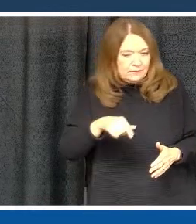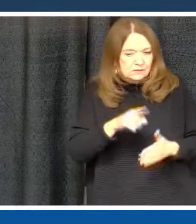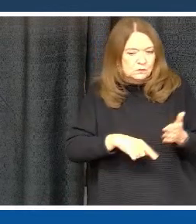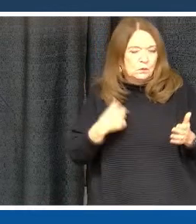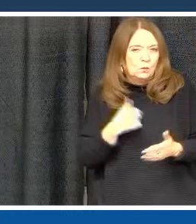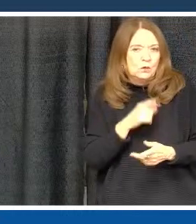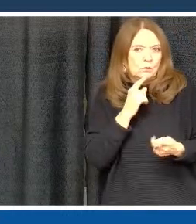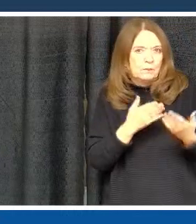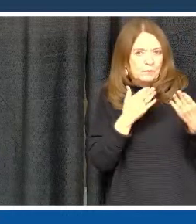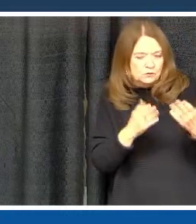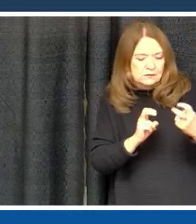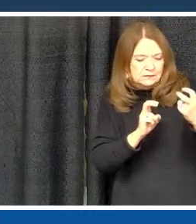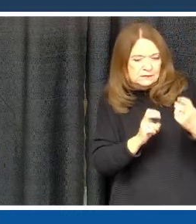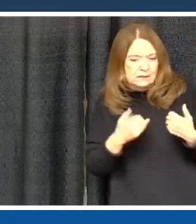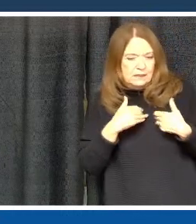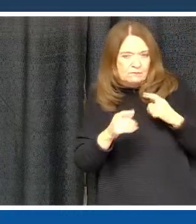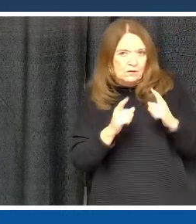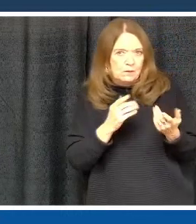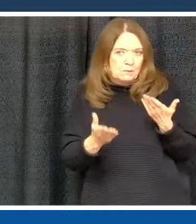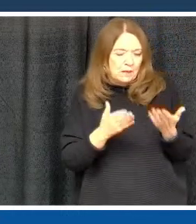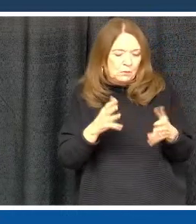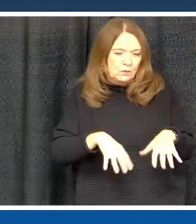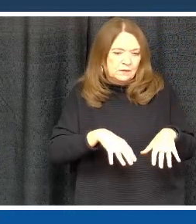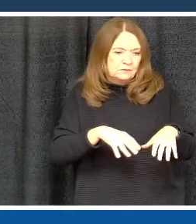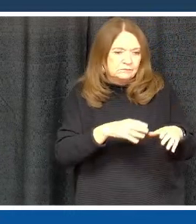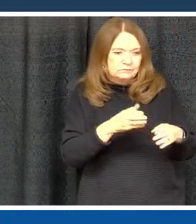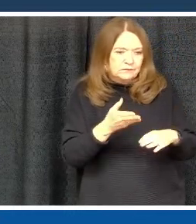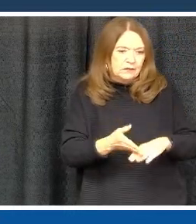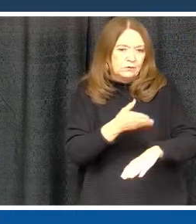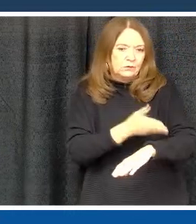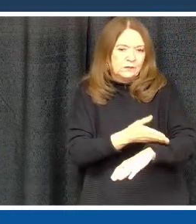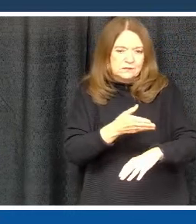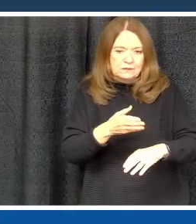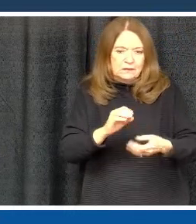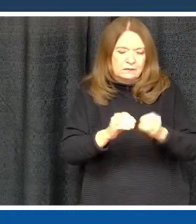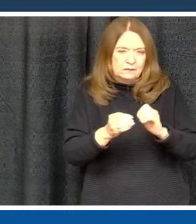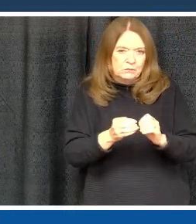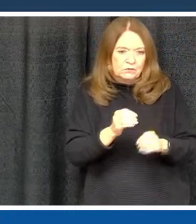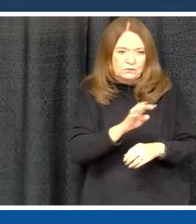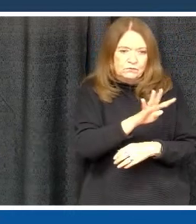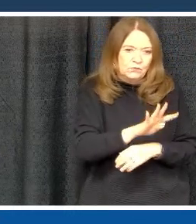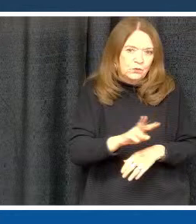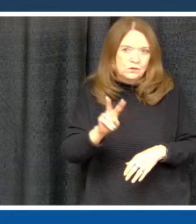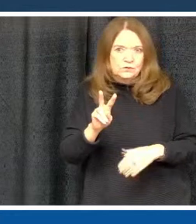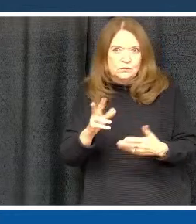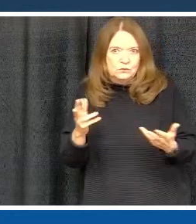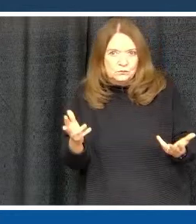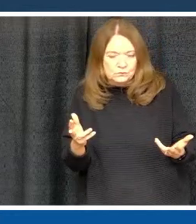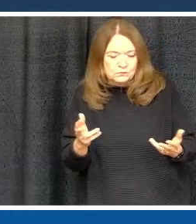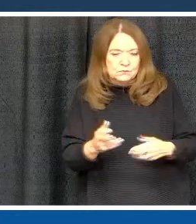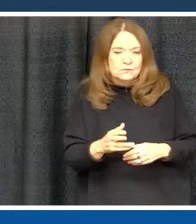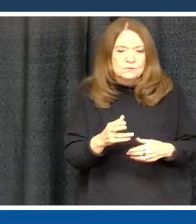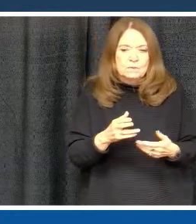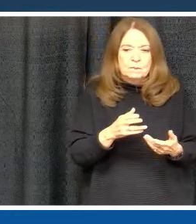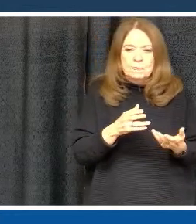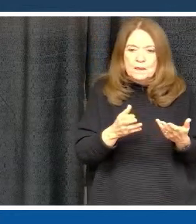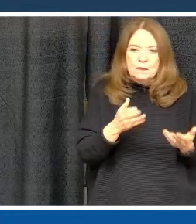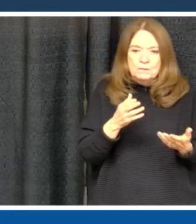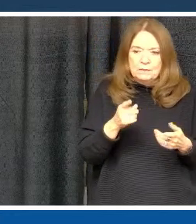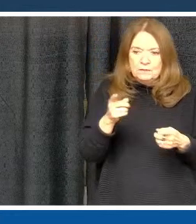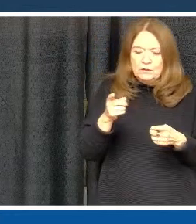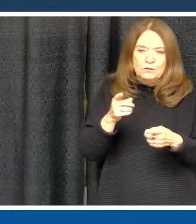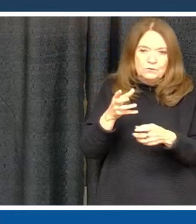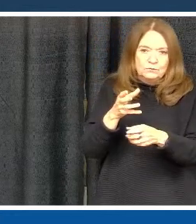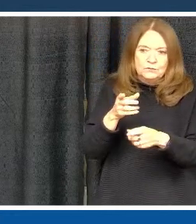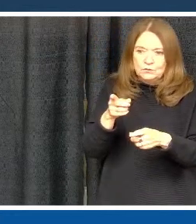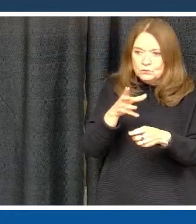Let's sit down, let's have a conversation. Maybe we can take that number from 4 to 2. Maybe you go do your due diligence with the county and say, hey, county, you guys took 8% out of the